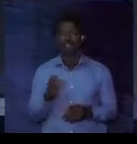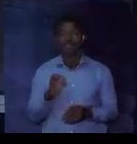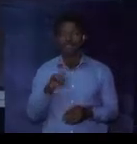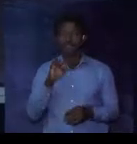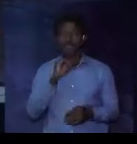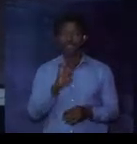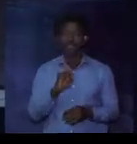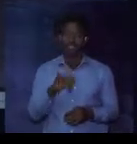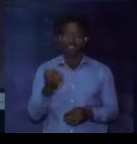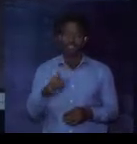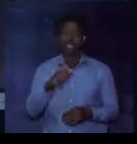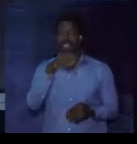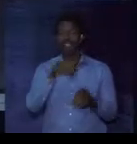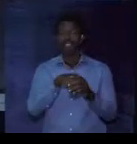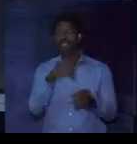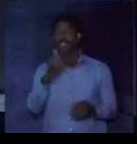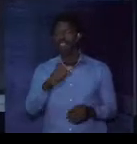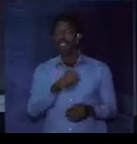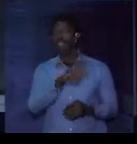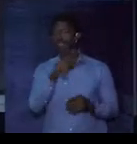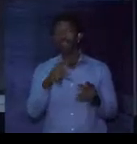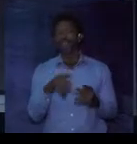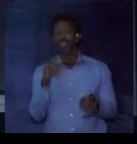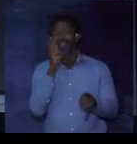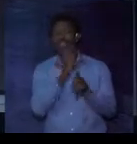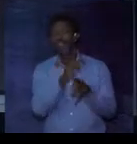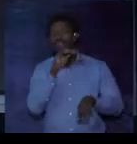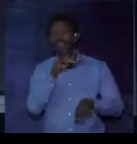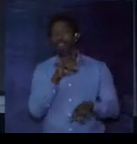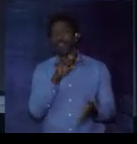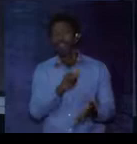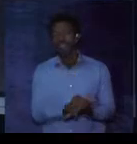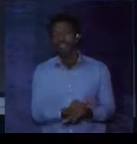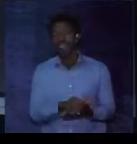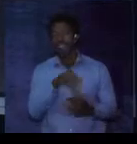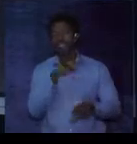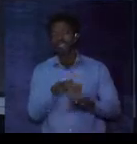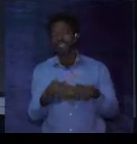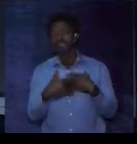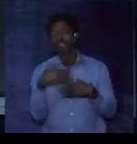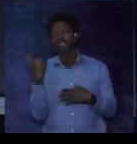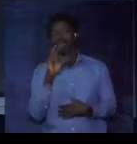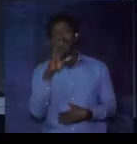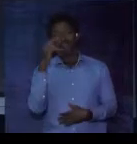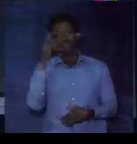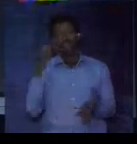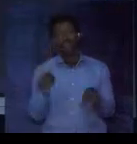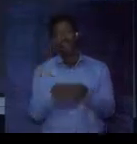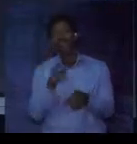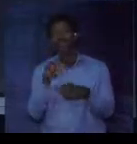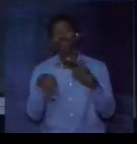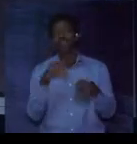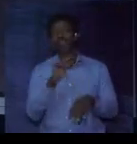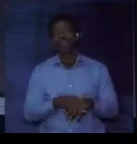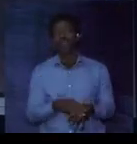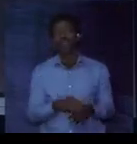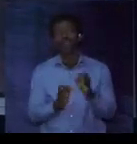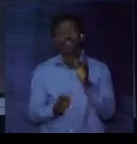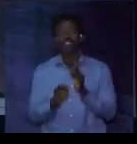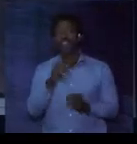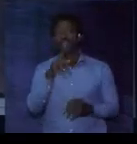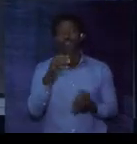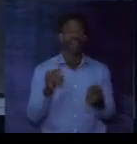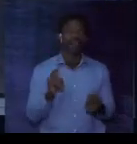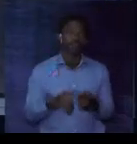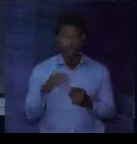is 10 in 10 places. So keep that at the back of your mind as we go ahead. So that means